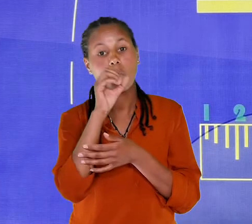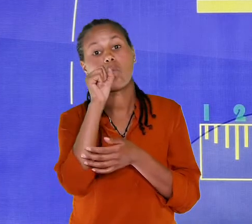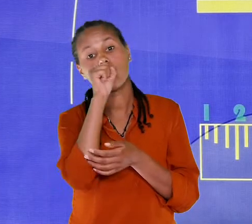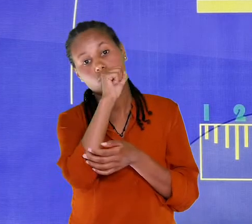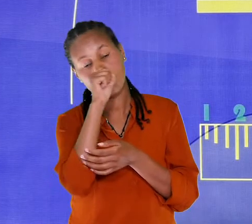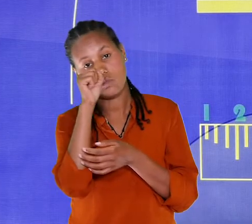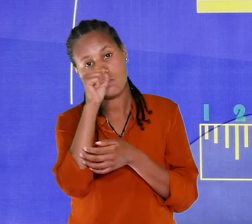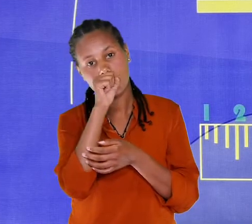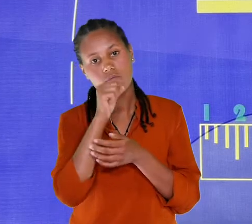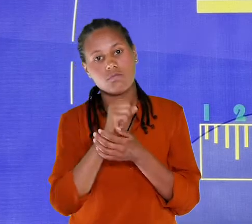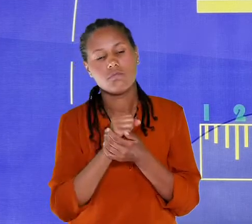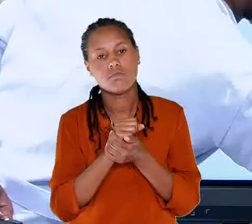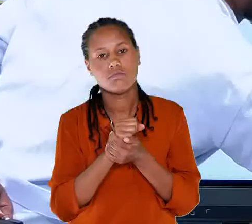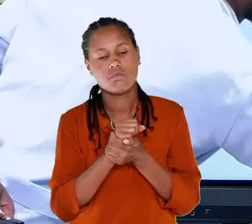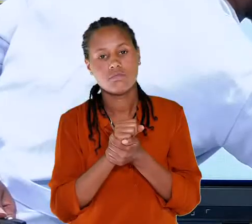music.